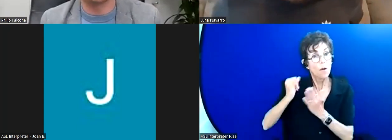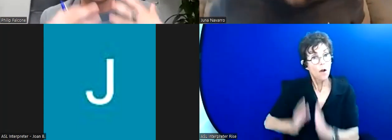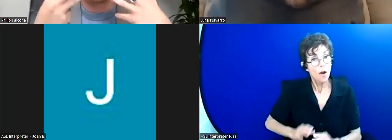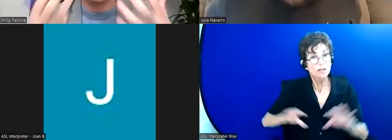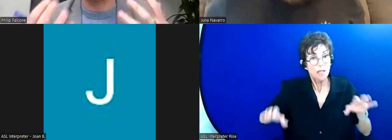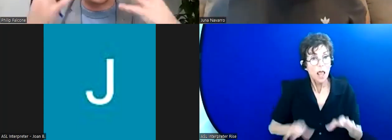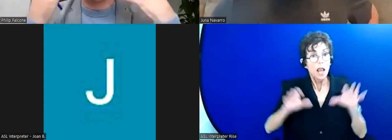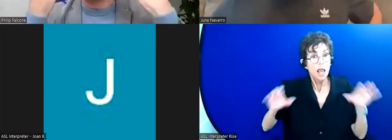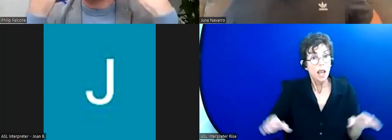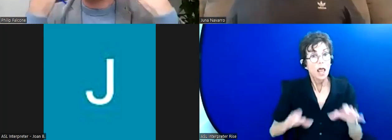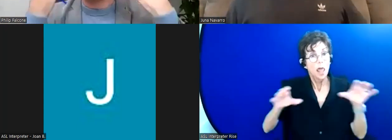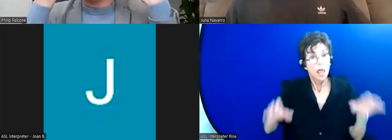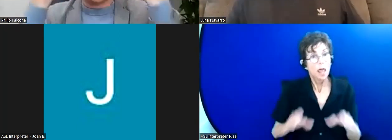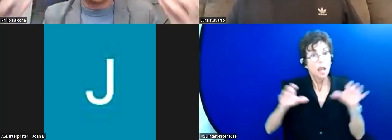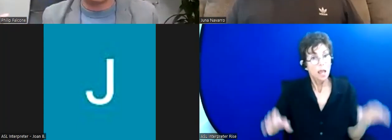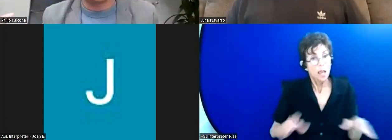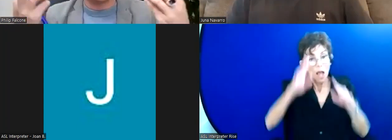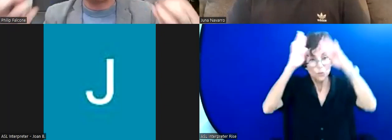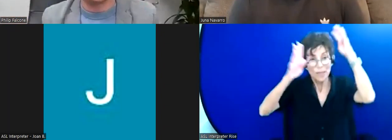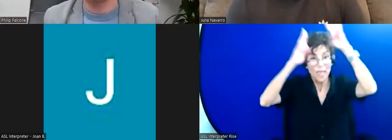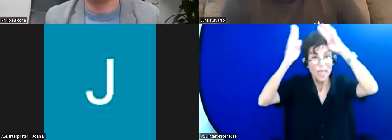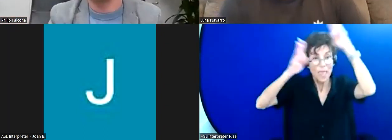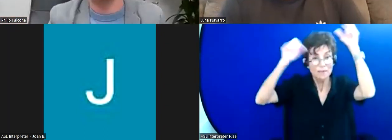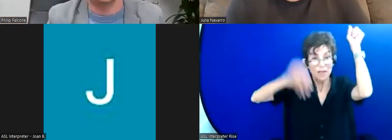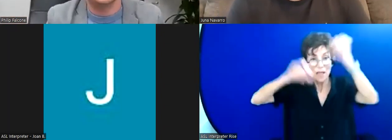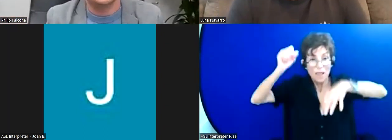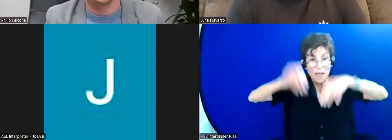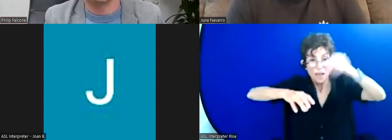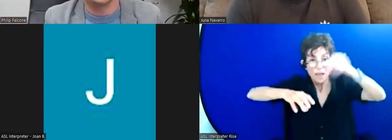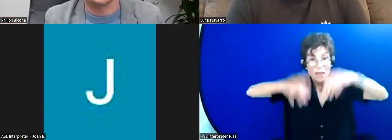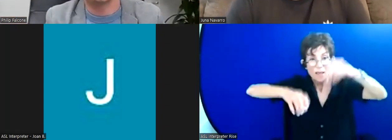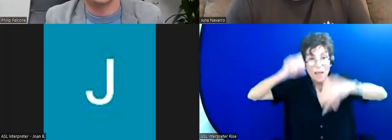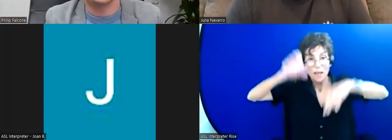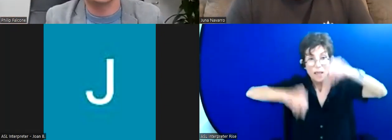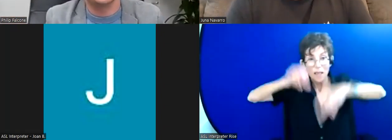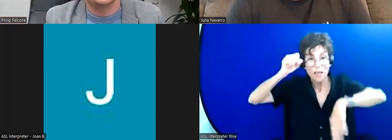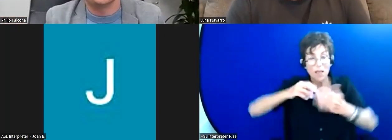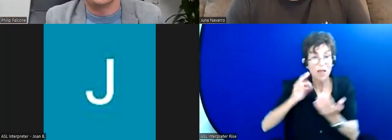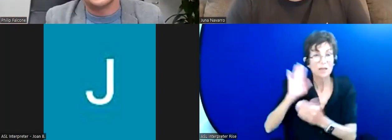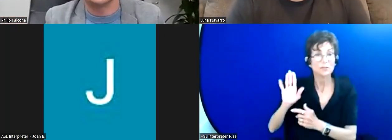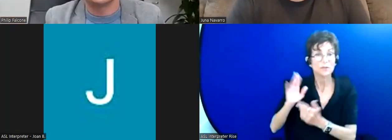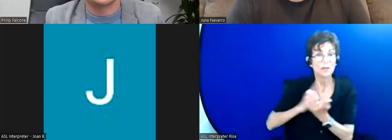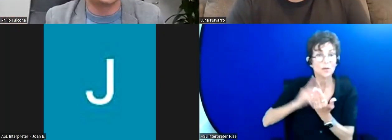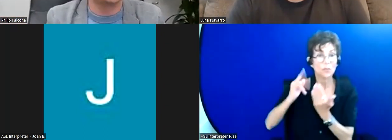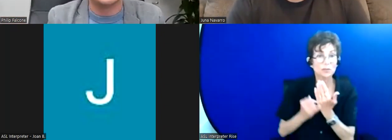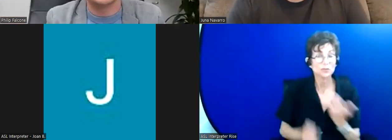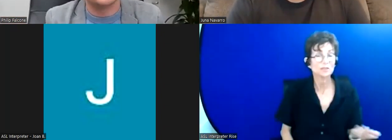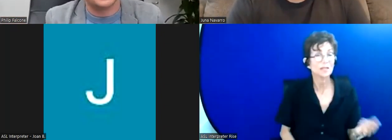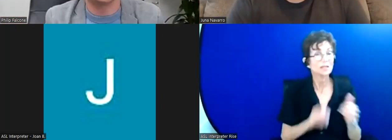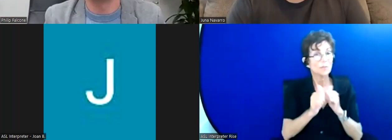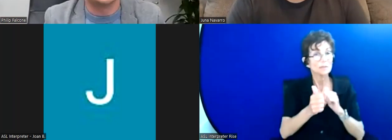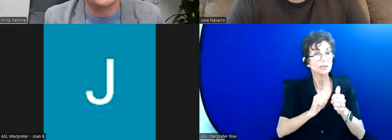to invest all this creative time and energy into a rendering, into a project, when there could